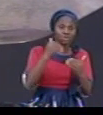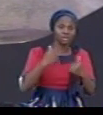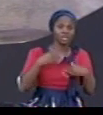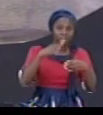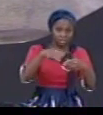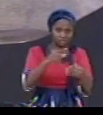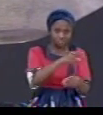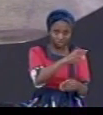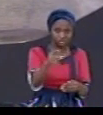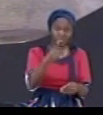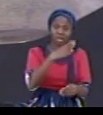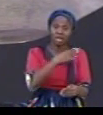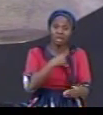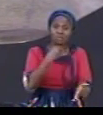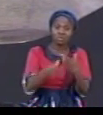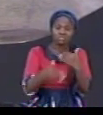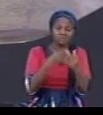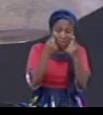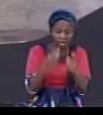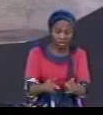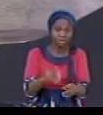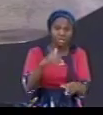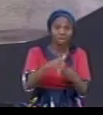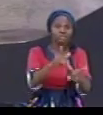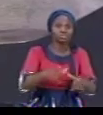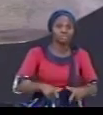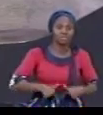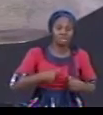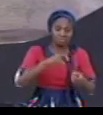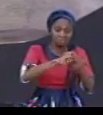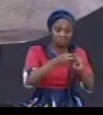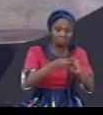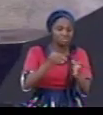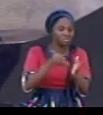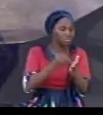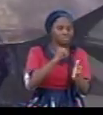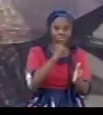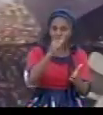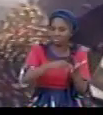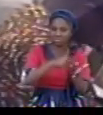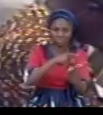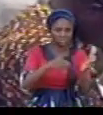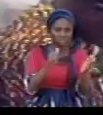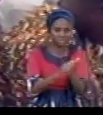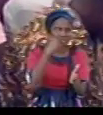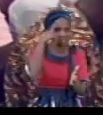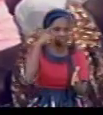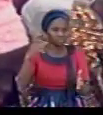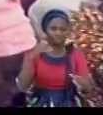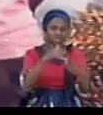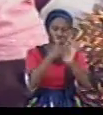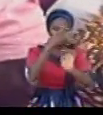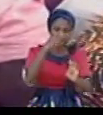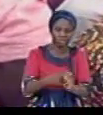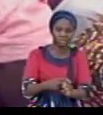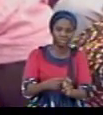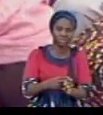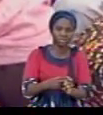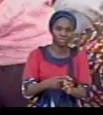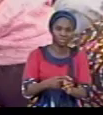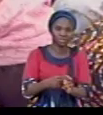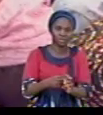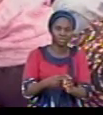your life, adversity, it will not cancel the dream. Look at chapter